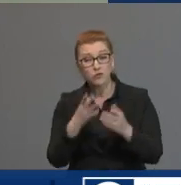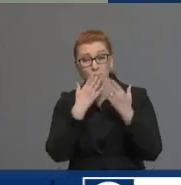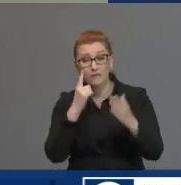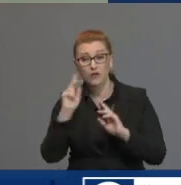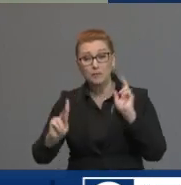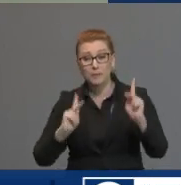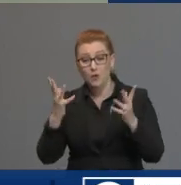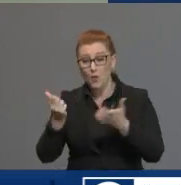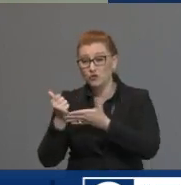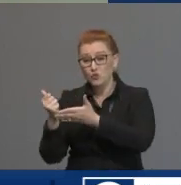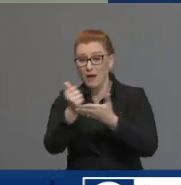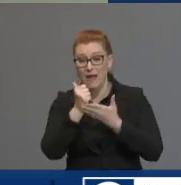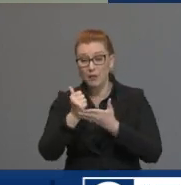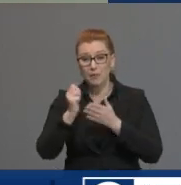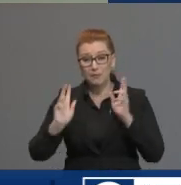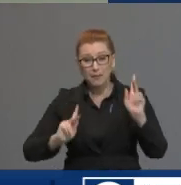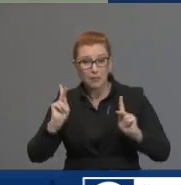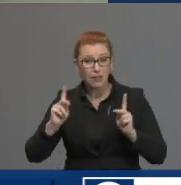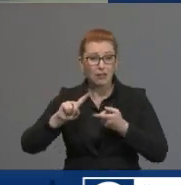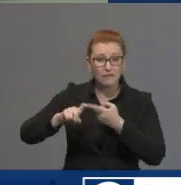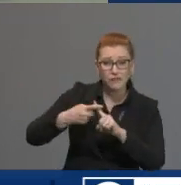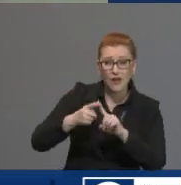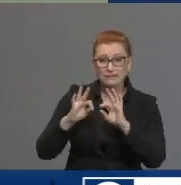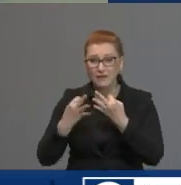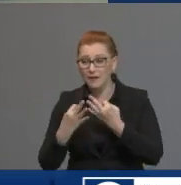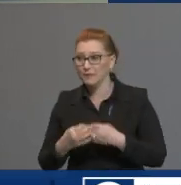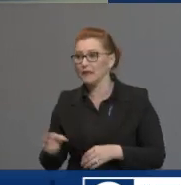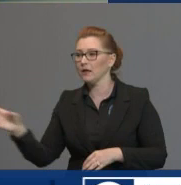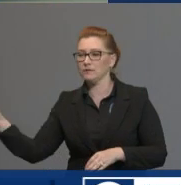their neighbor and their friend. Governor,